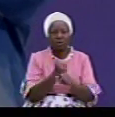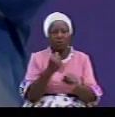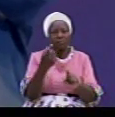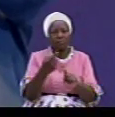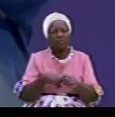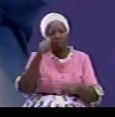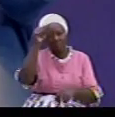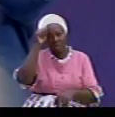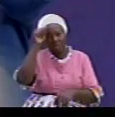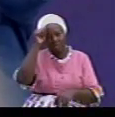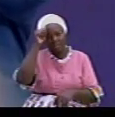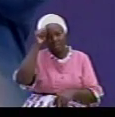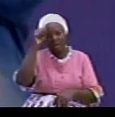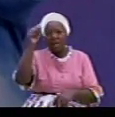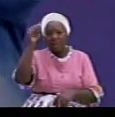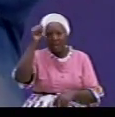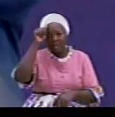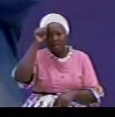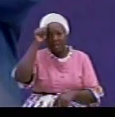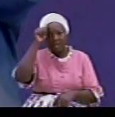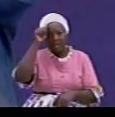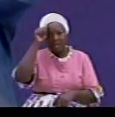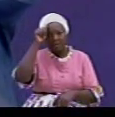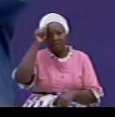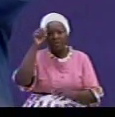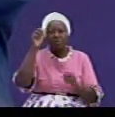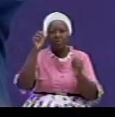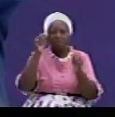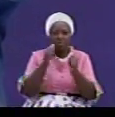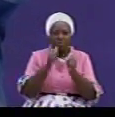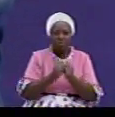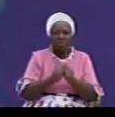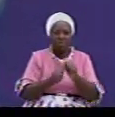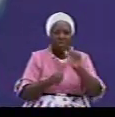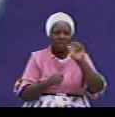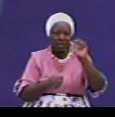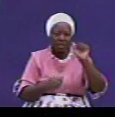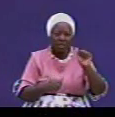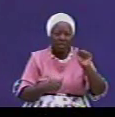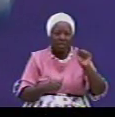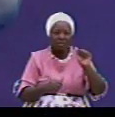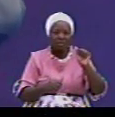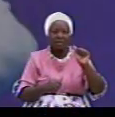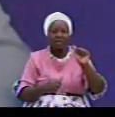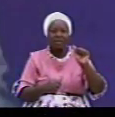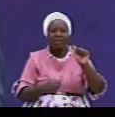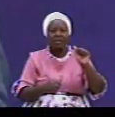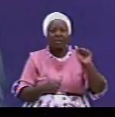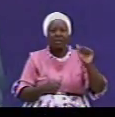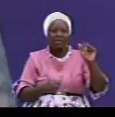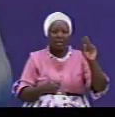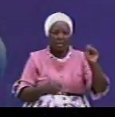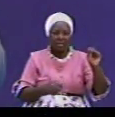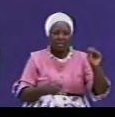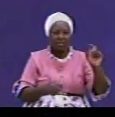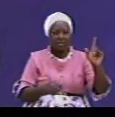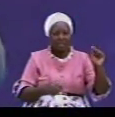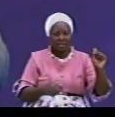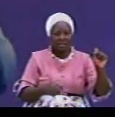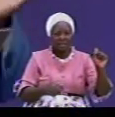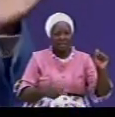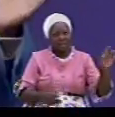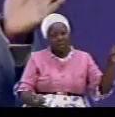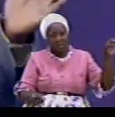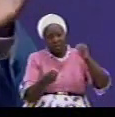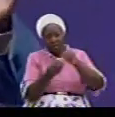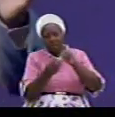Adam with A-N-T. Join an ant to that Adam. To that Adam, we